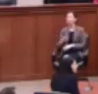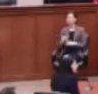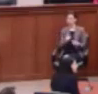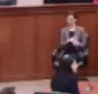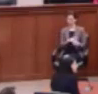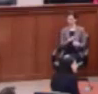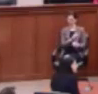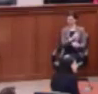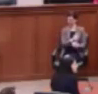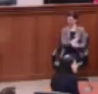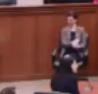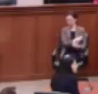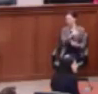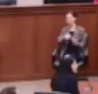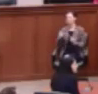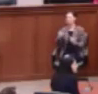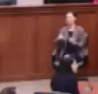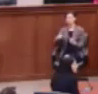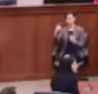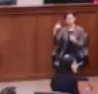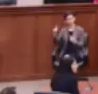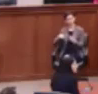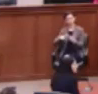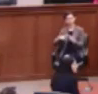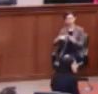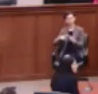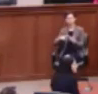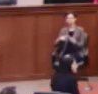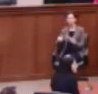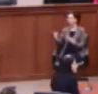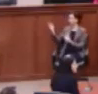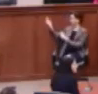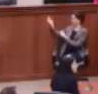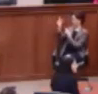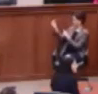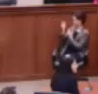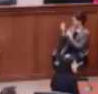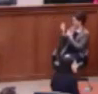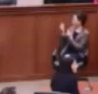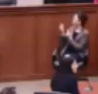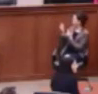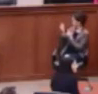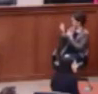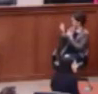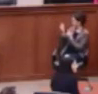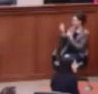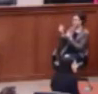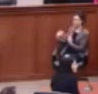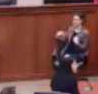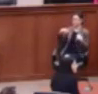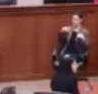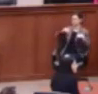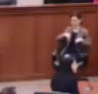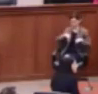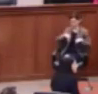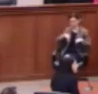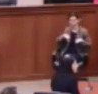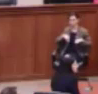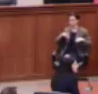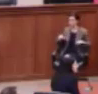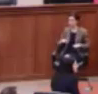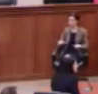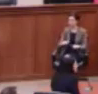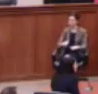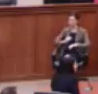been very successful in taking the information that's there, that the state is giving them, and putting it